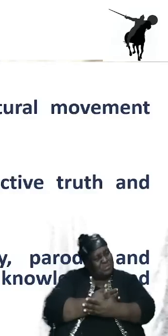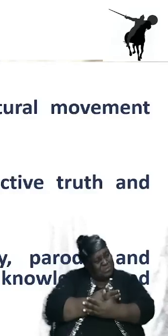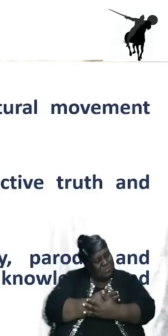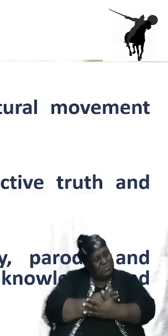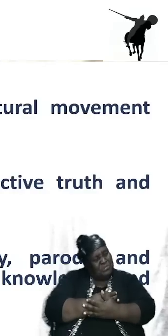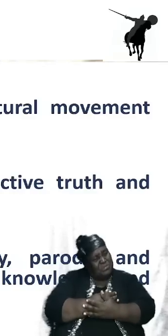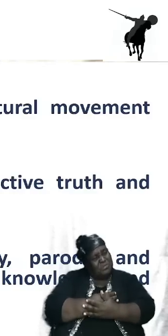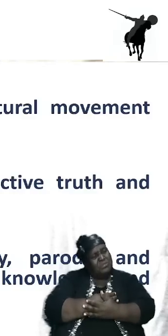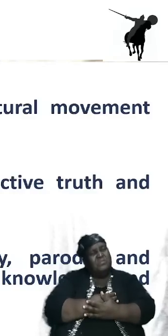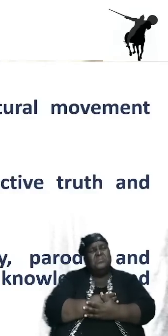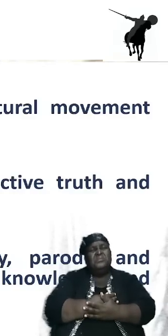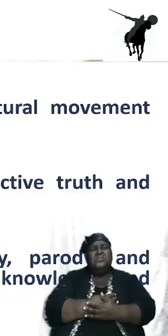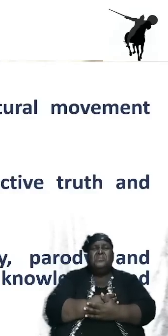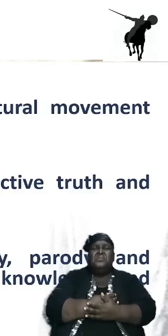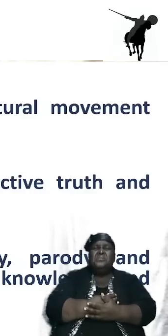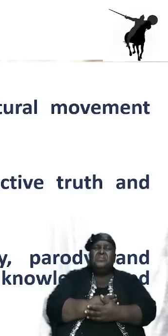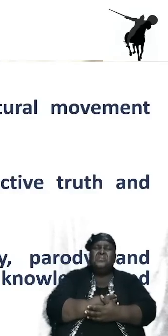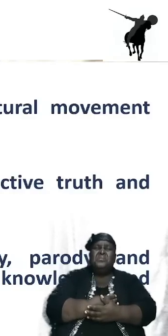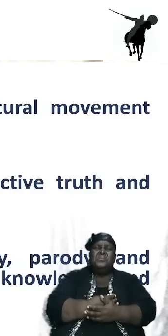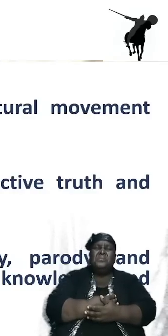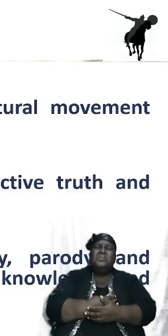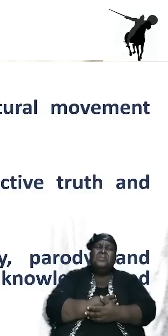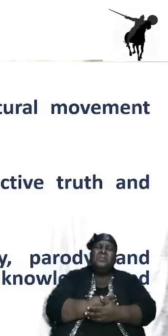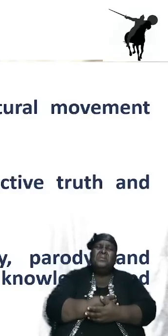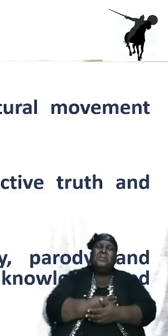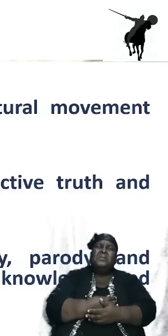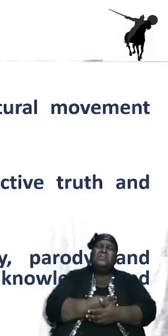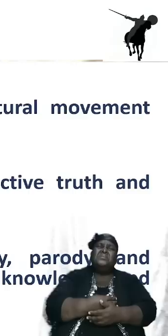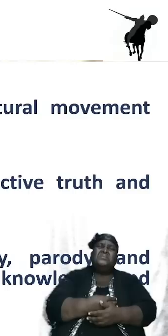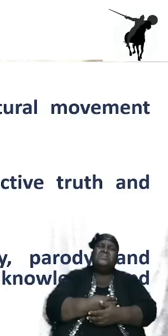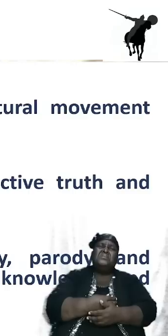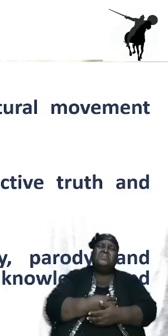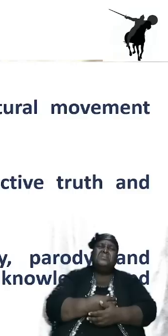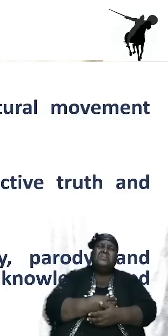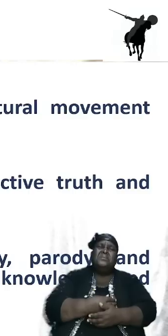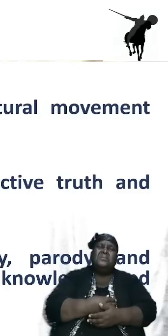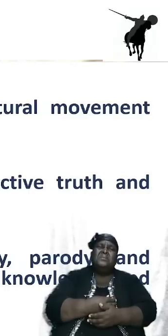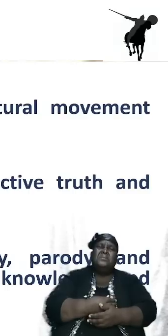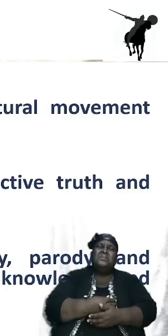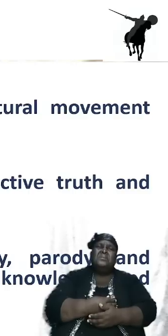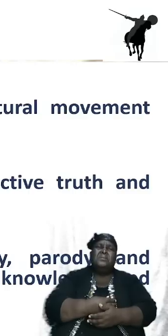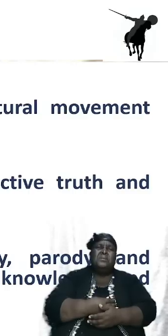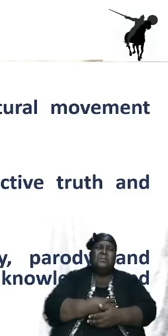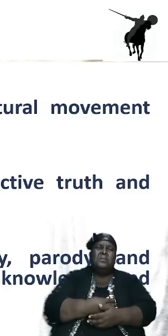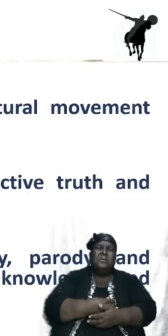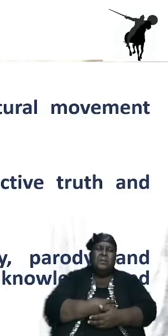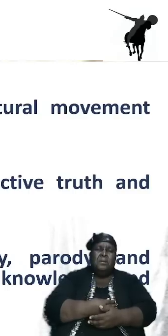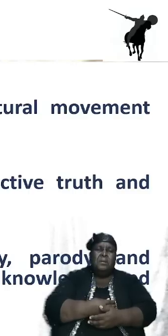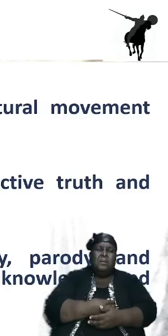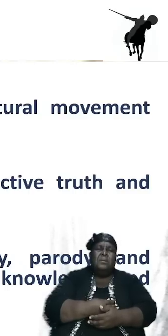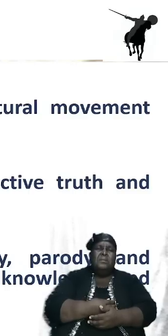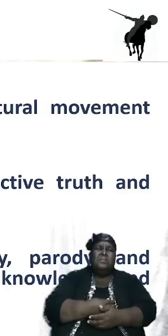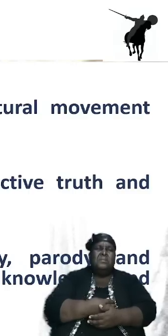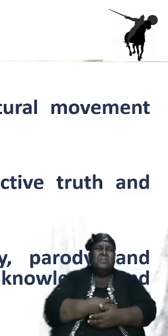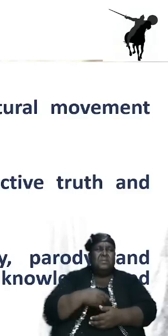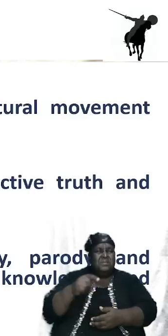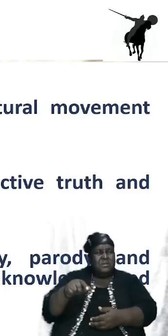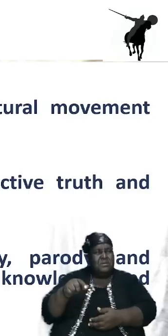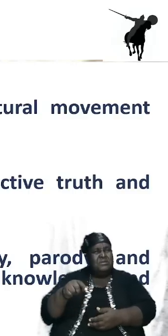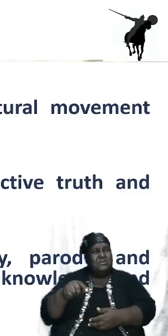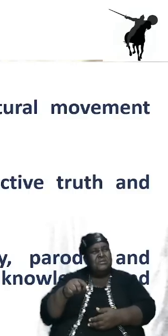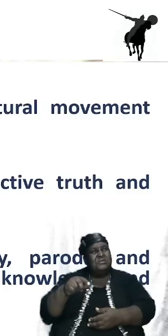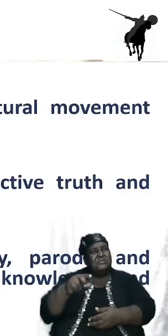in postmodernism. Let me tell you what this means. And in order for us to understand this, and this is developed in